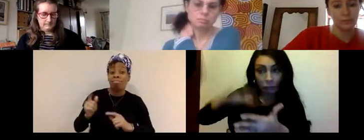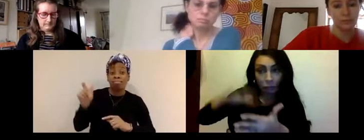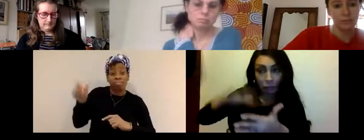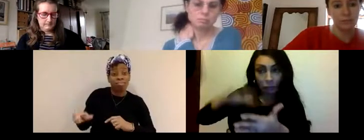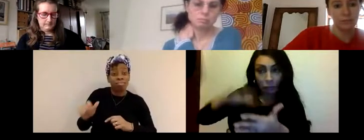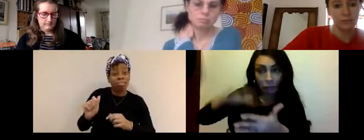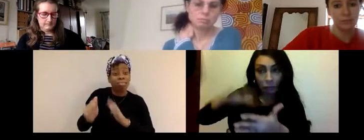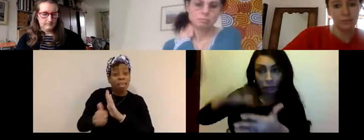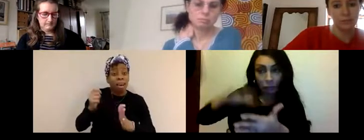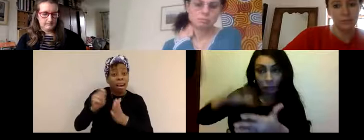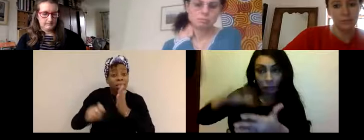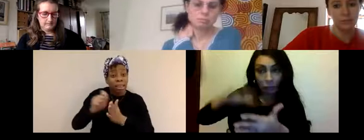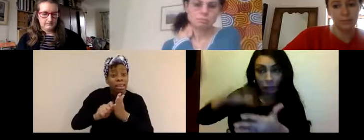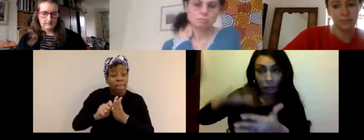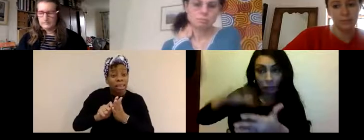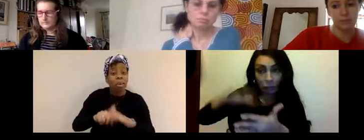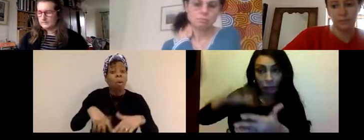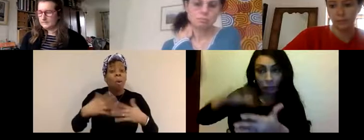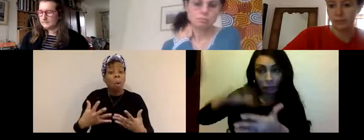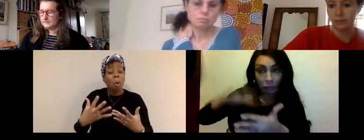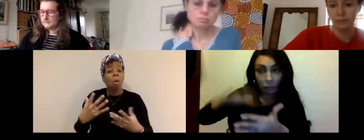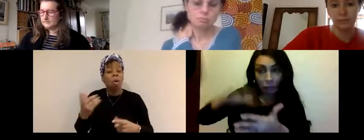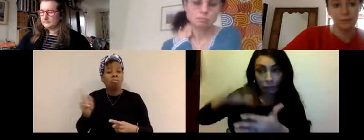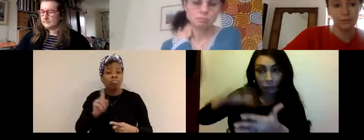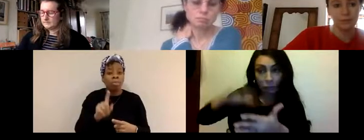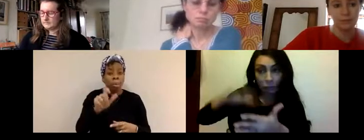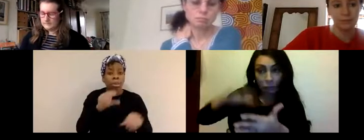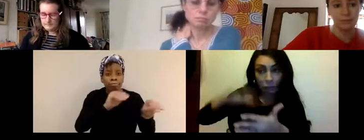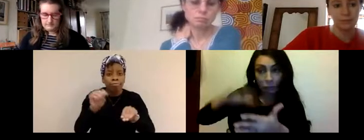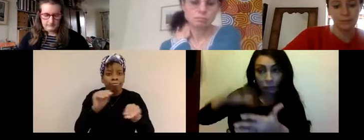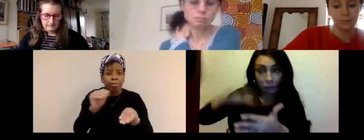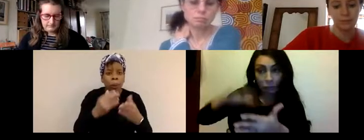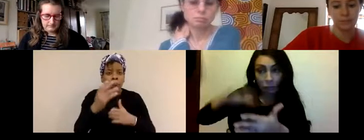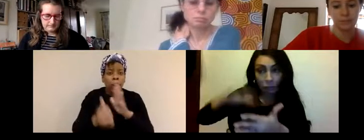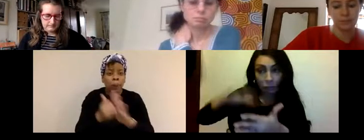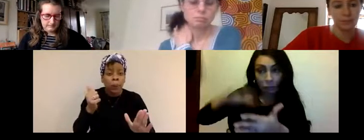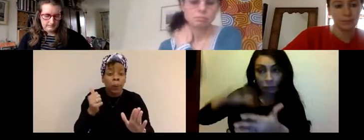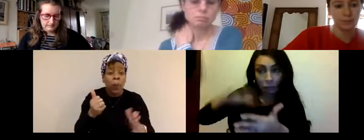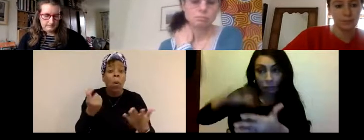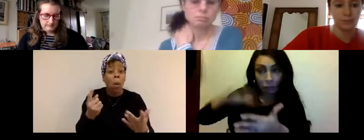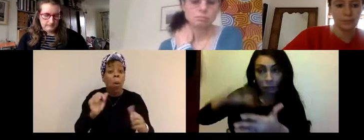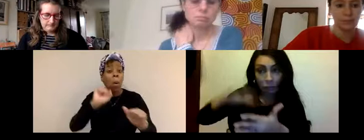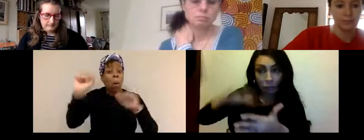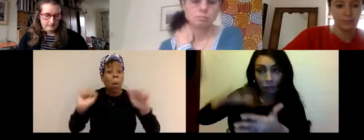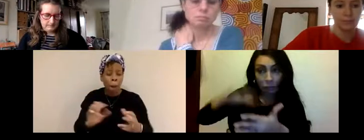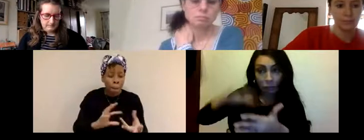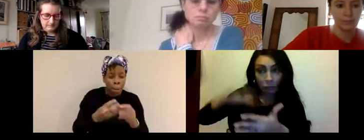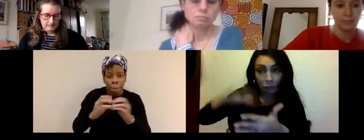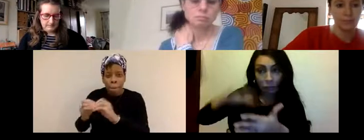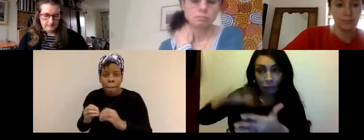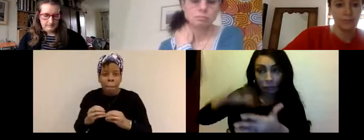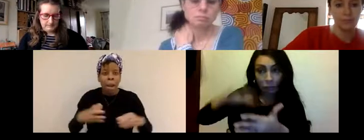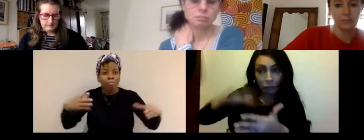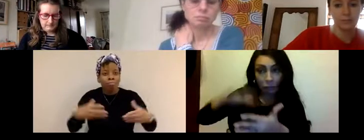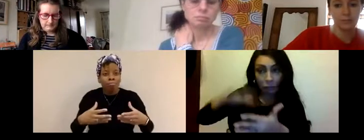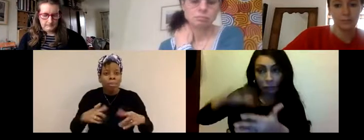group. It might be lovely to do some making together, but equally it might be an opportunity then for each of the artists to share what they're